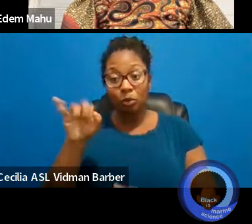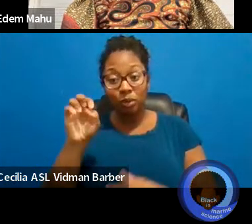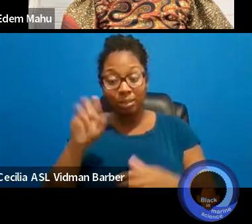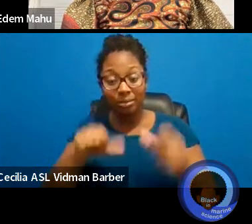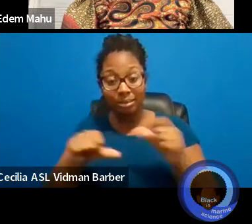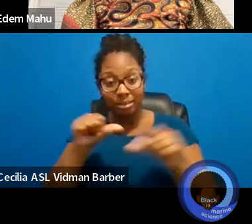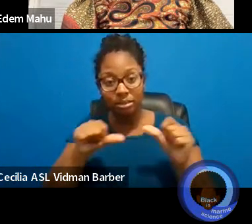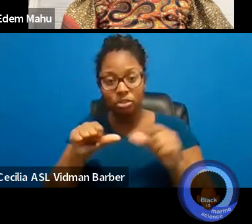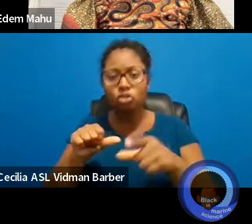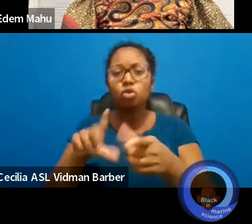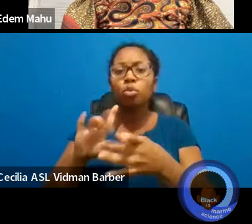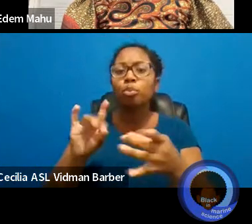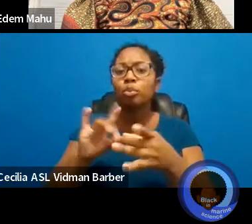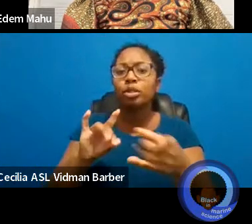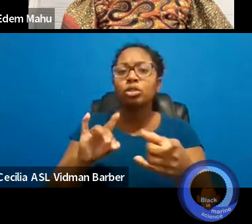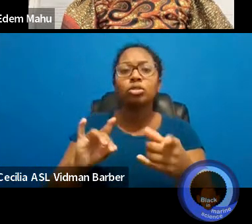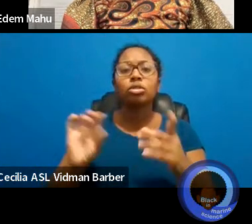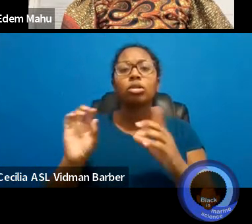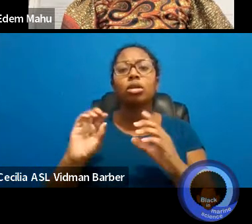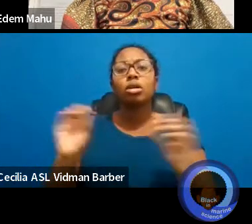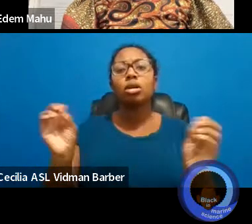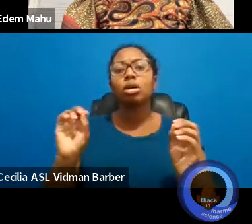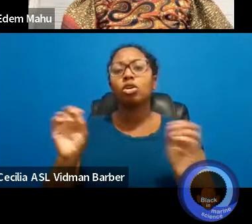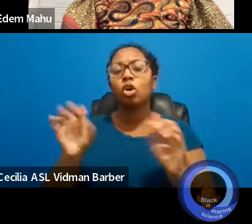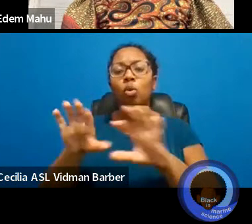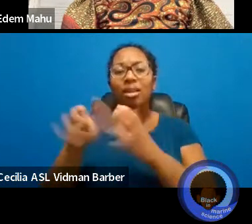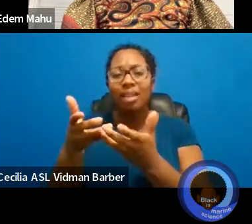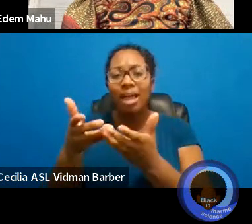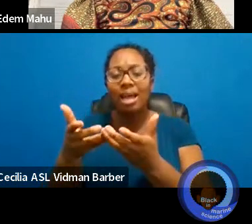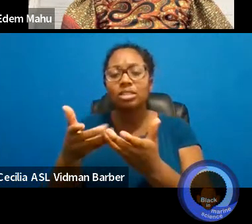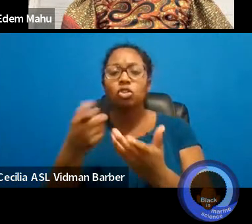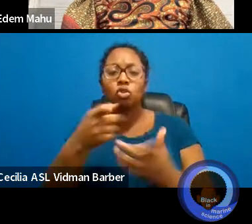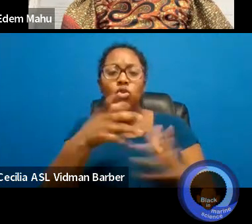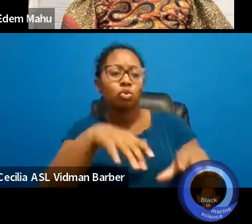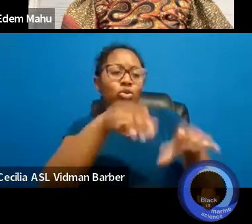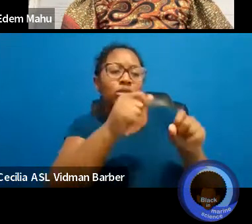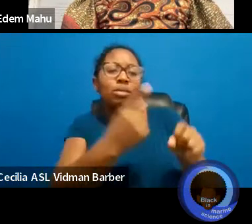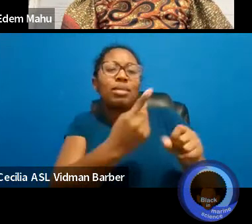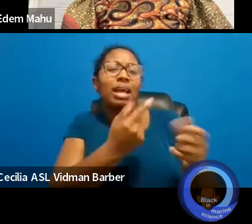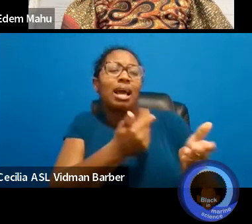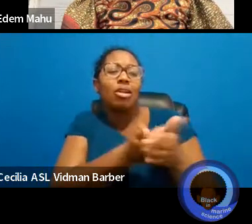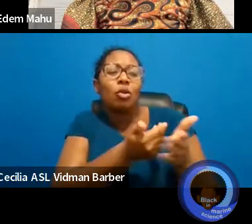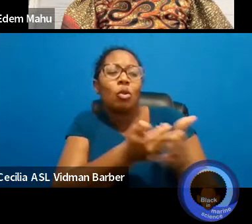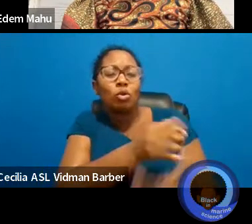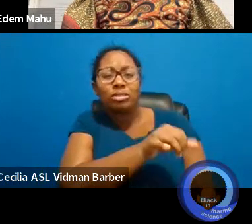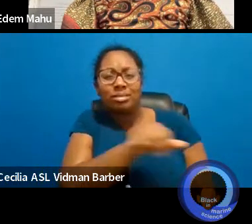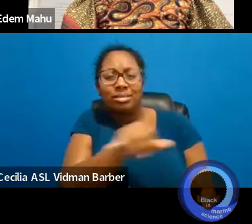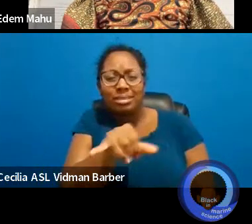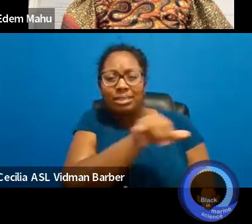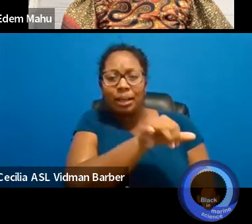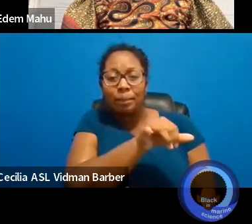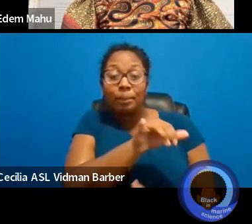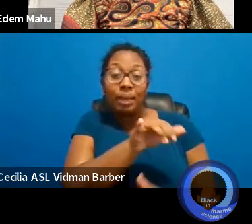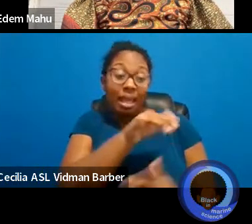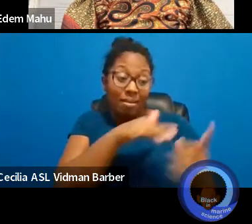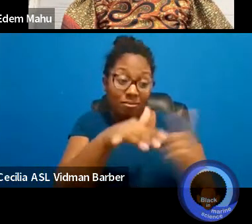in Cameroon, they do not have a course in marine science, so you took a course that's close to marine science, which is environmental science. But